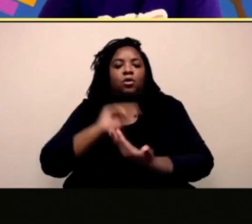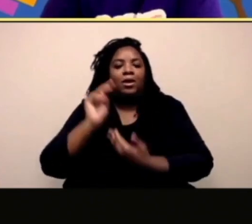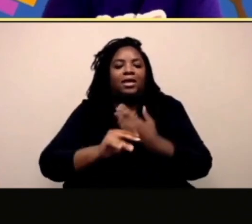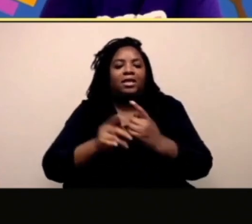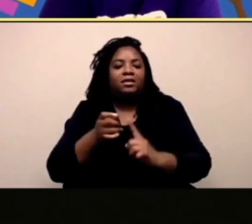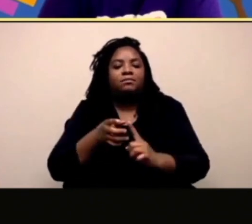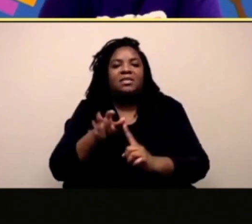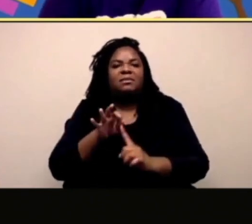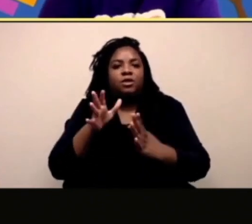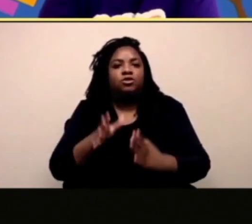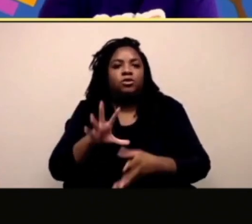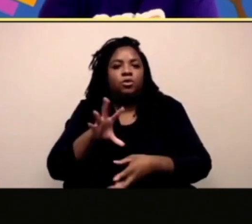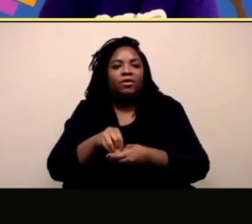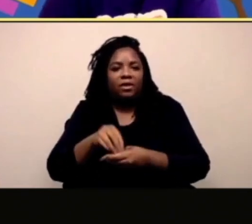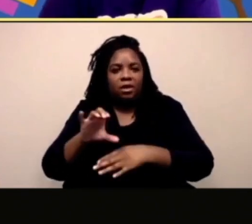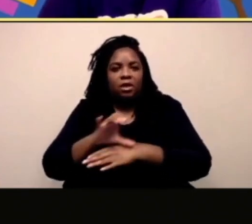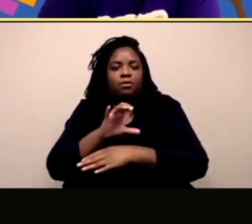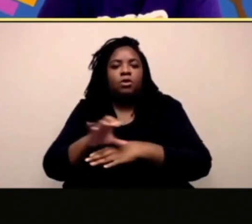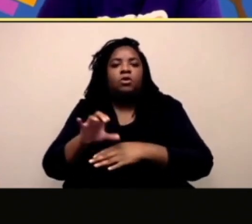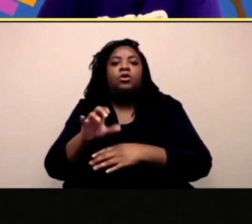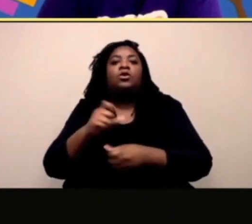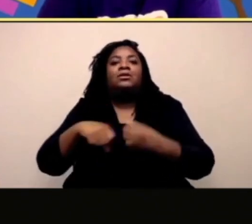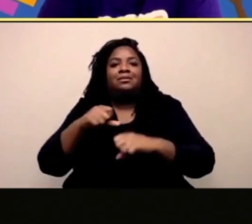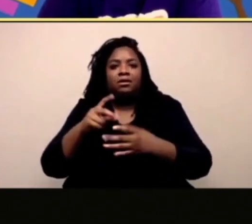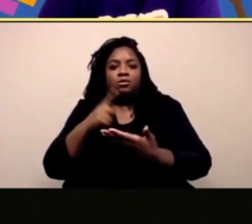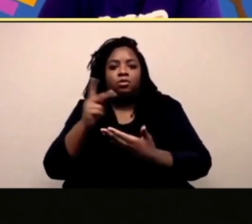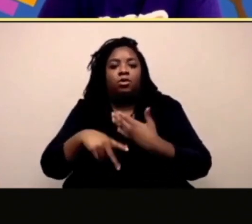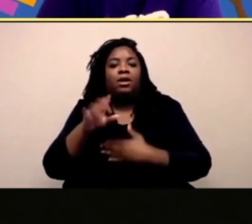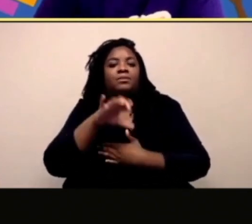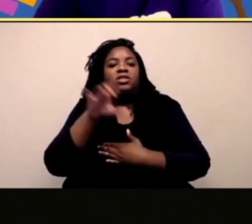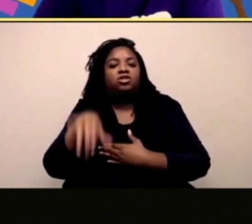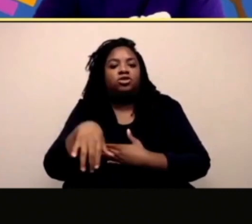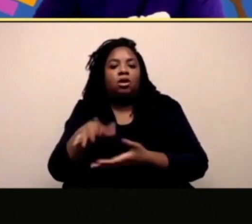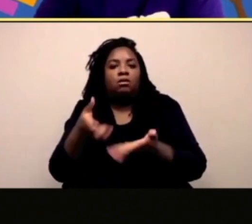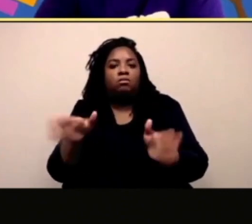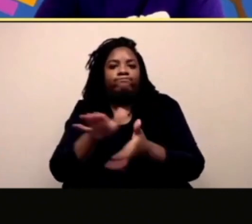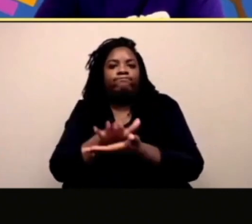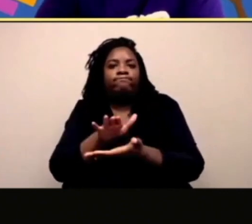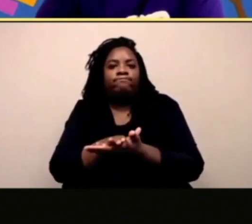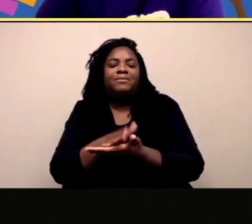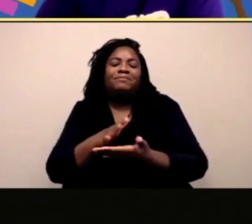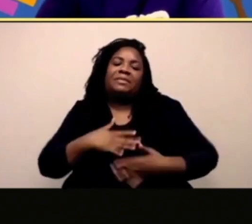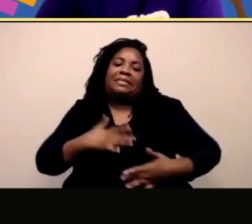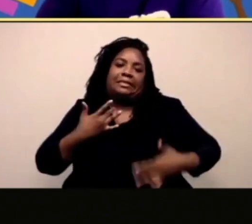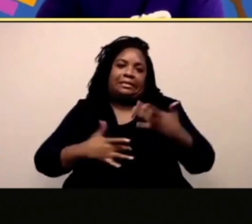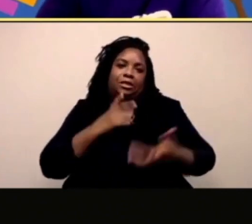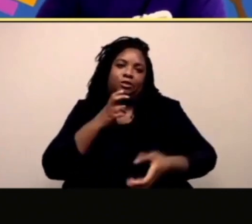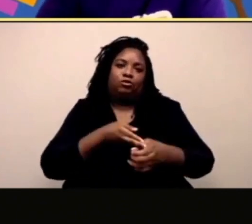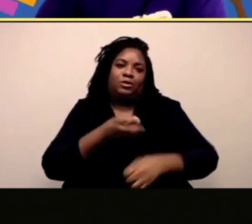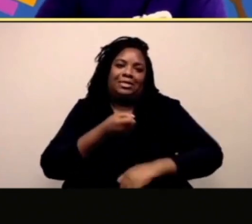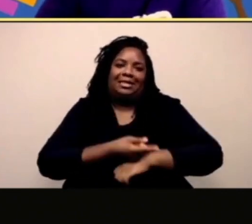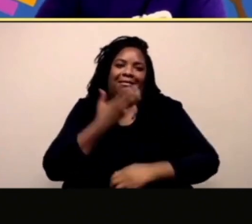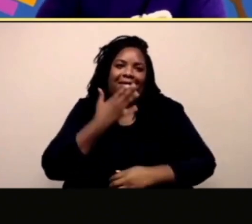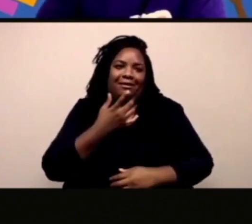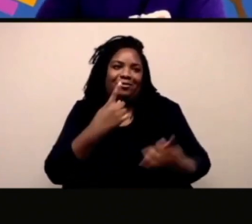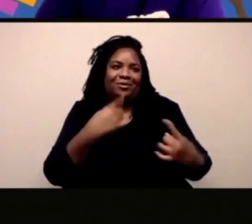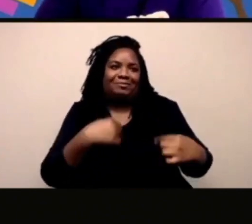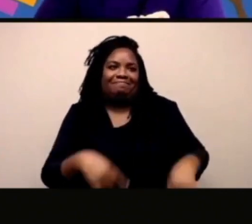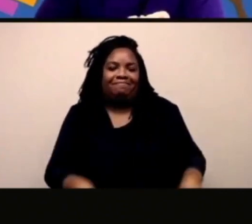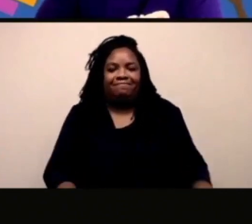in the computer science department at Chicago Public Schools, and very excited to be able to join today. Thank you for having me.